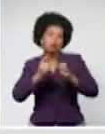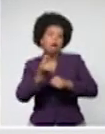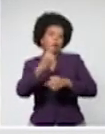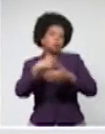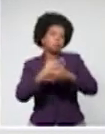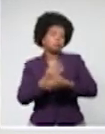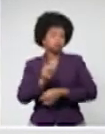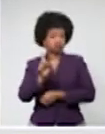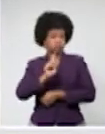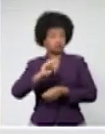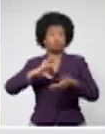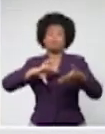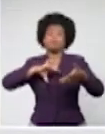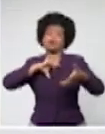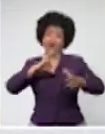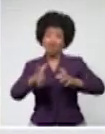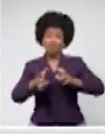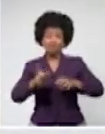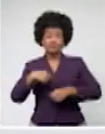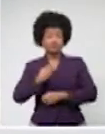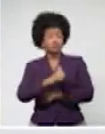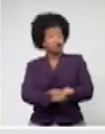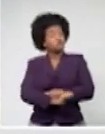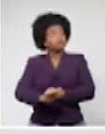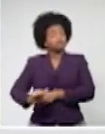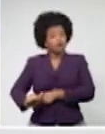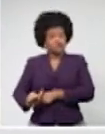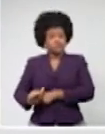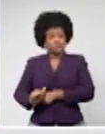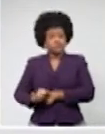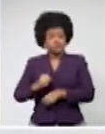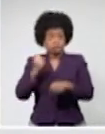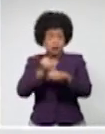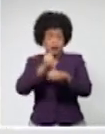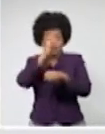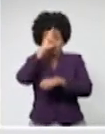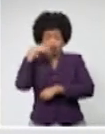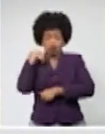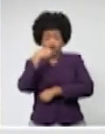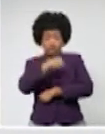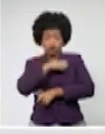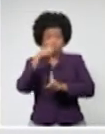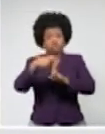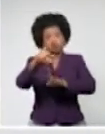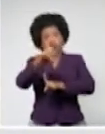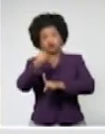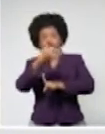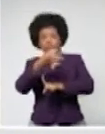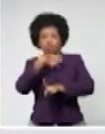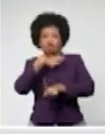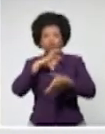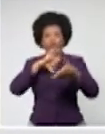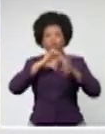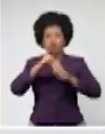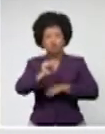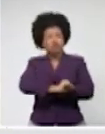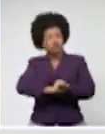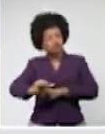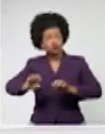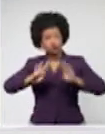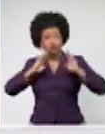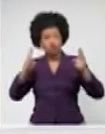in Mariel. Hence, a set of measures will be adopted in cooperation with provincial authorities and the government parties of Mariel.